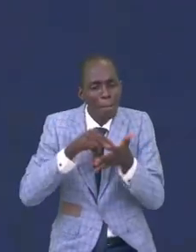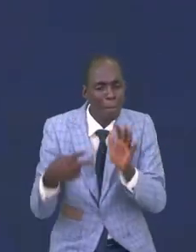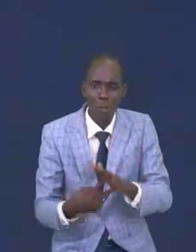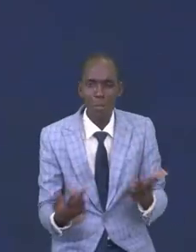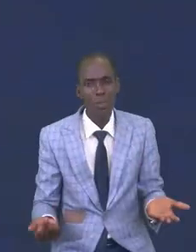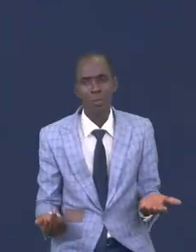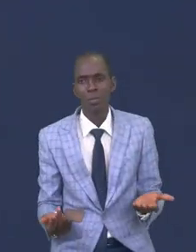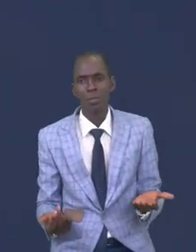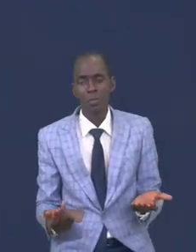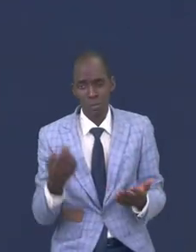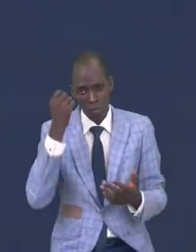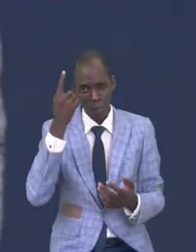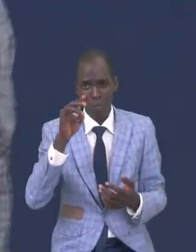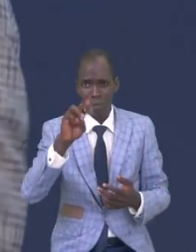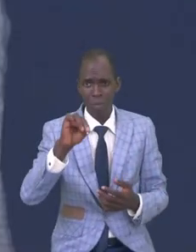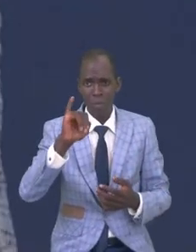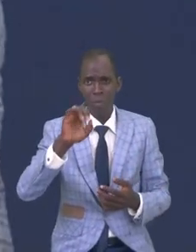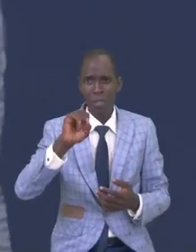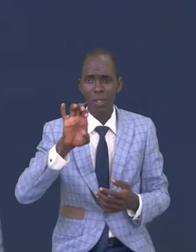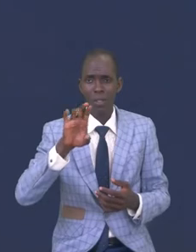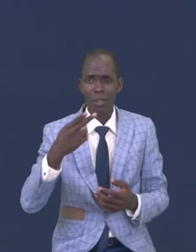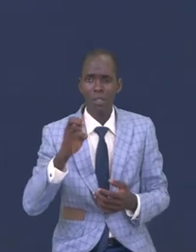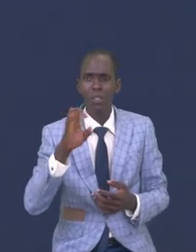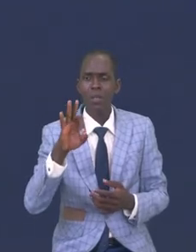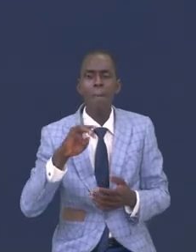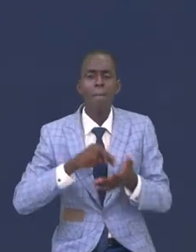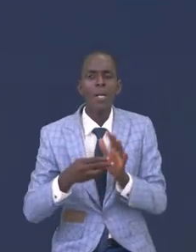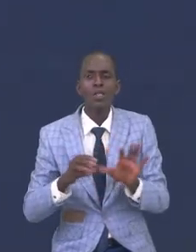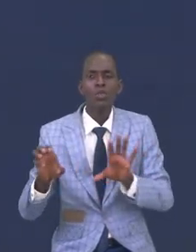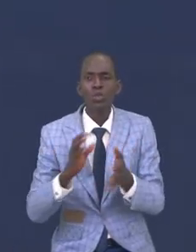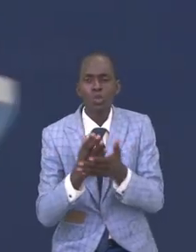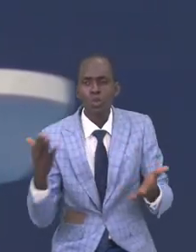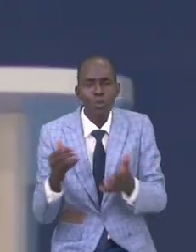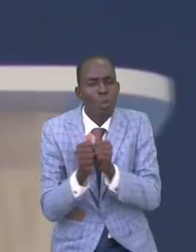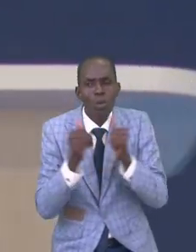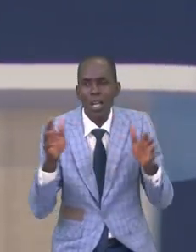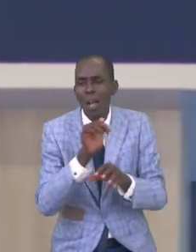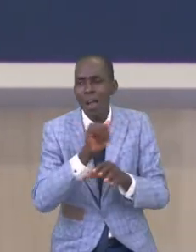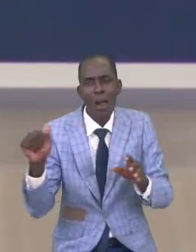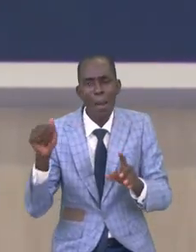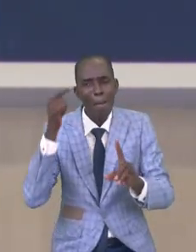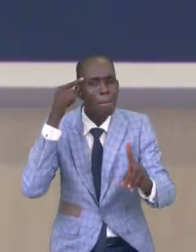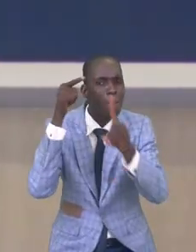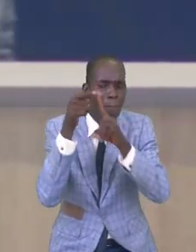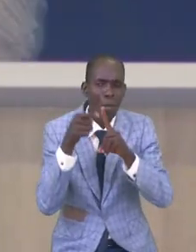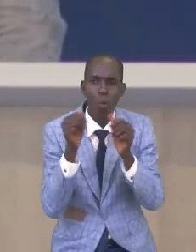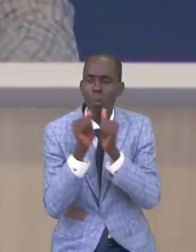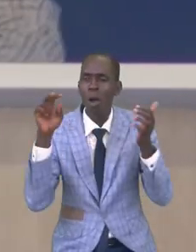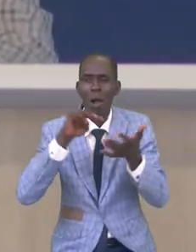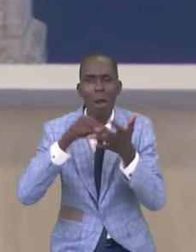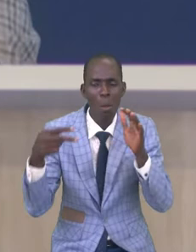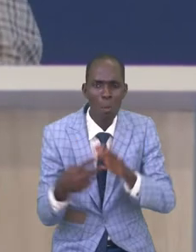And it's not going to achieve anything. It's the infirmity that makes us stay at